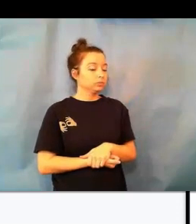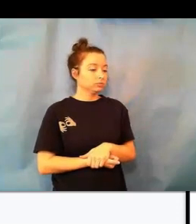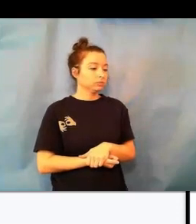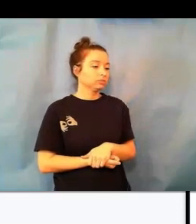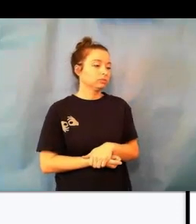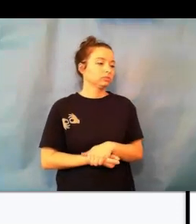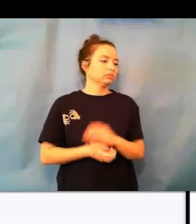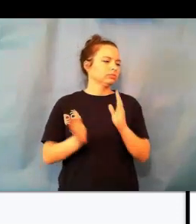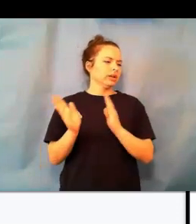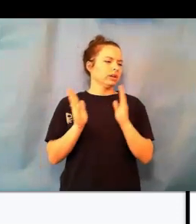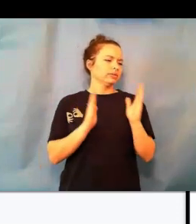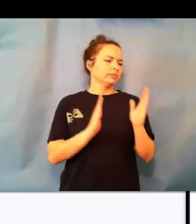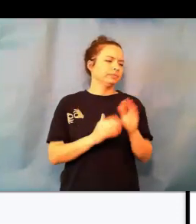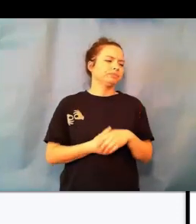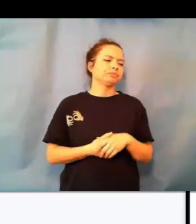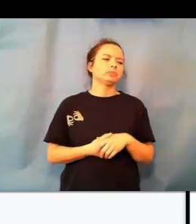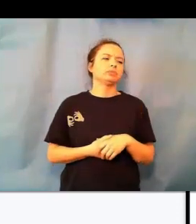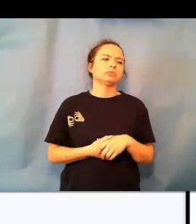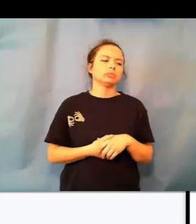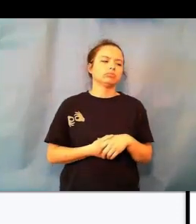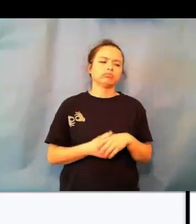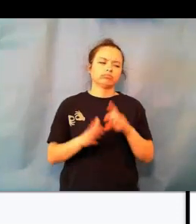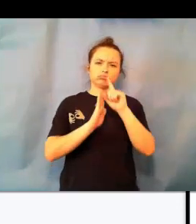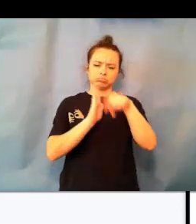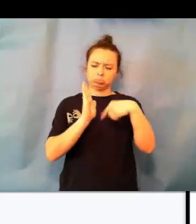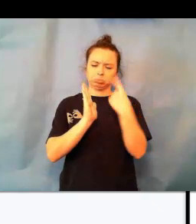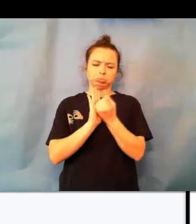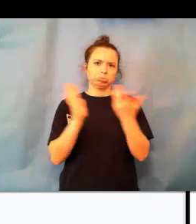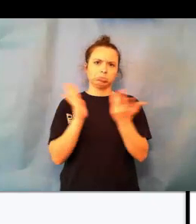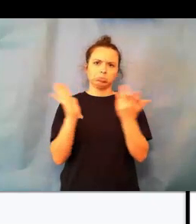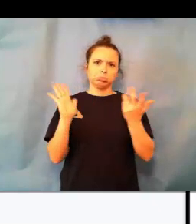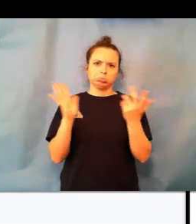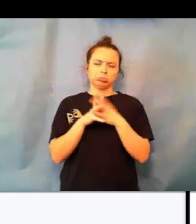All right, the next one. Where is the hour hand pointing now?